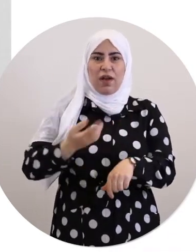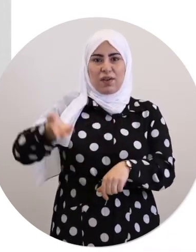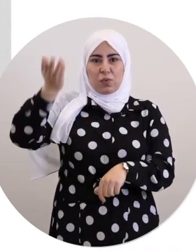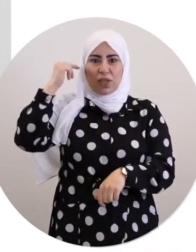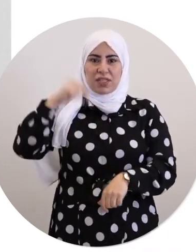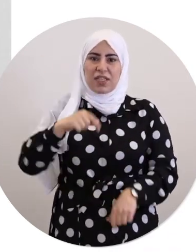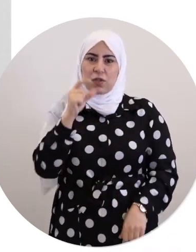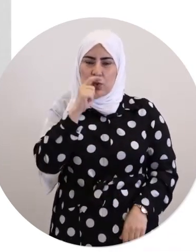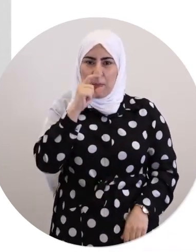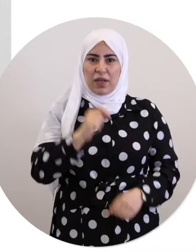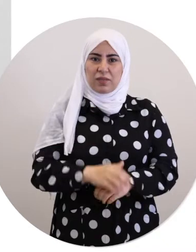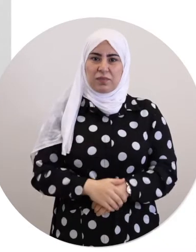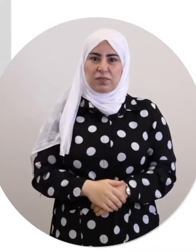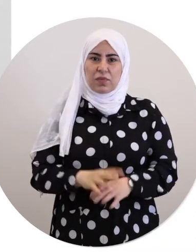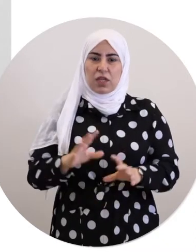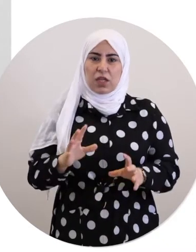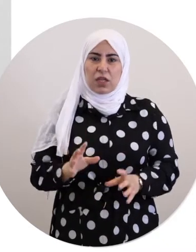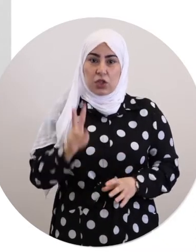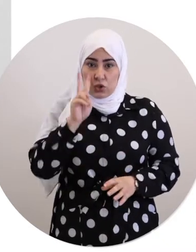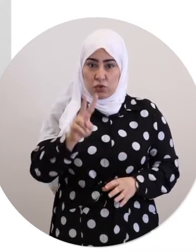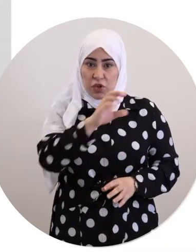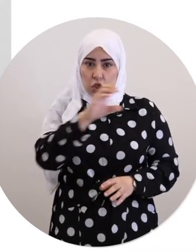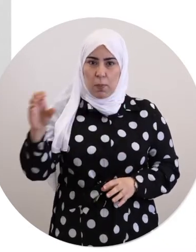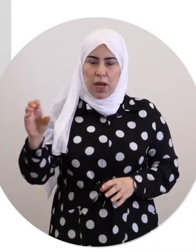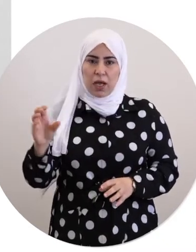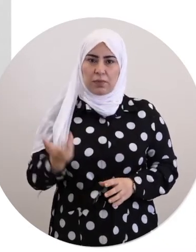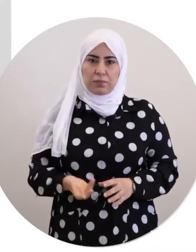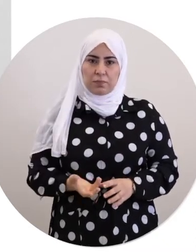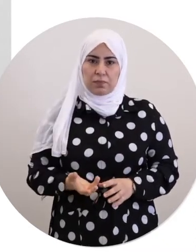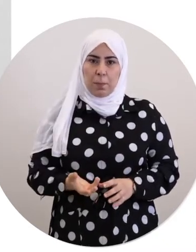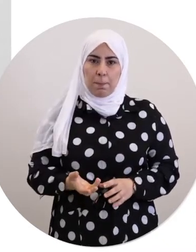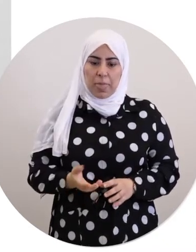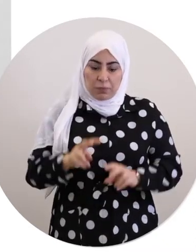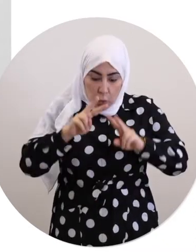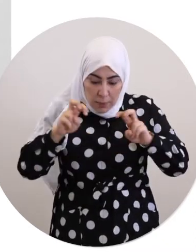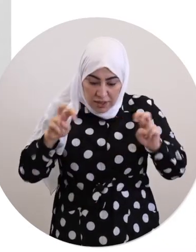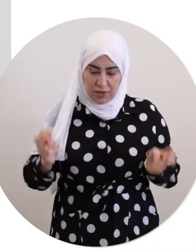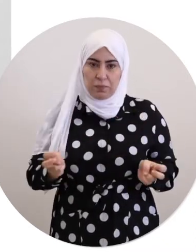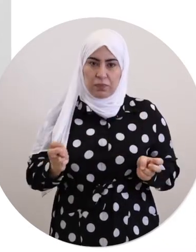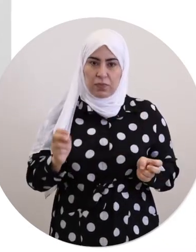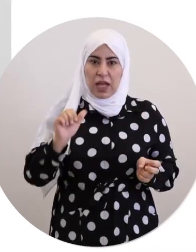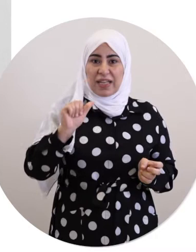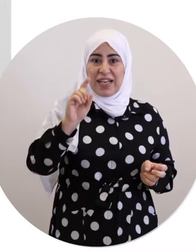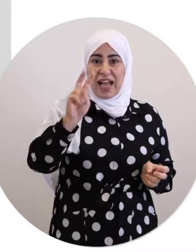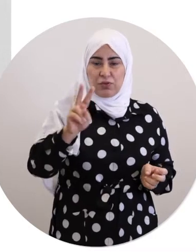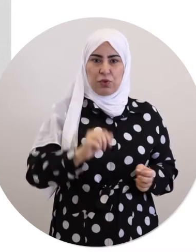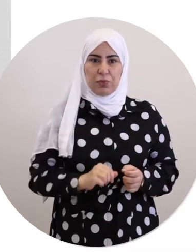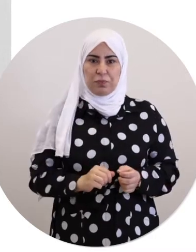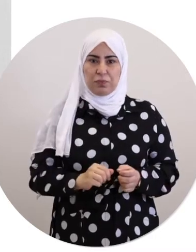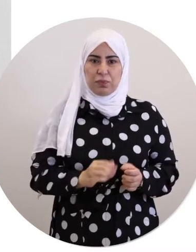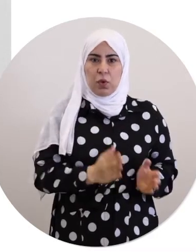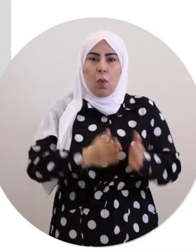I little expected. Where is our main verb? Don't get scared. If you get stuck, try to look for the verb first or the